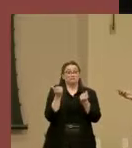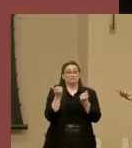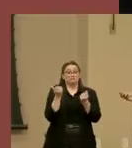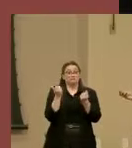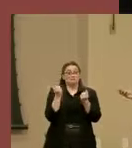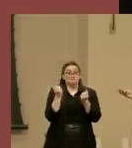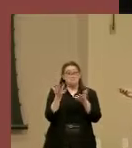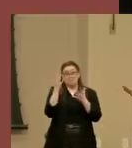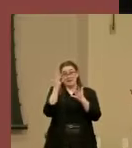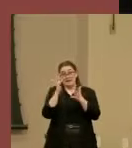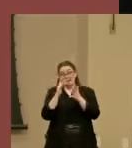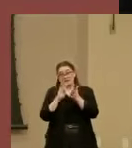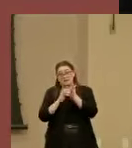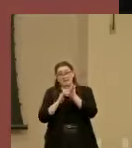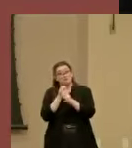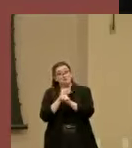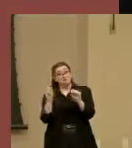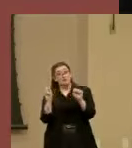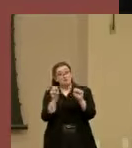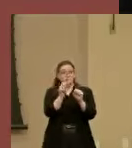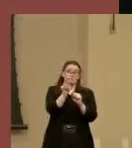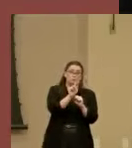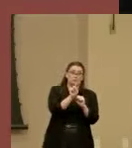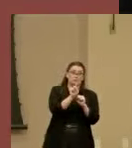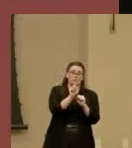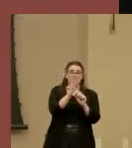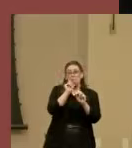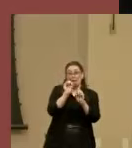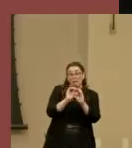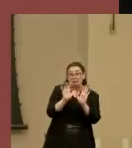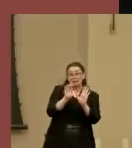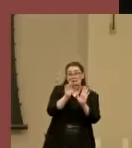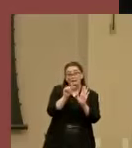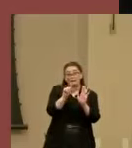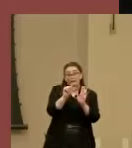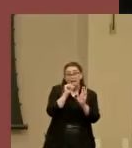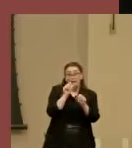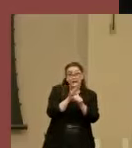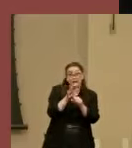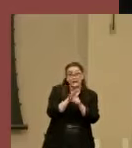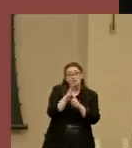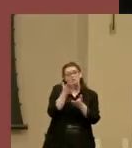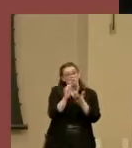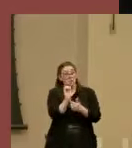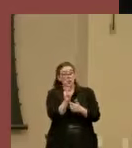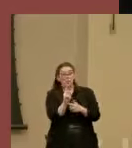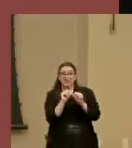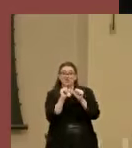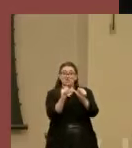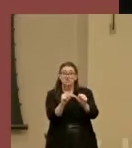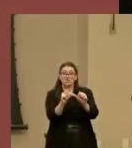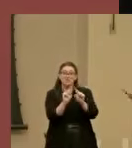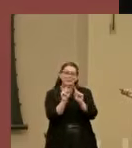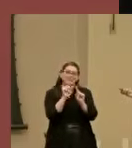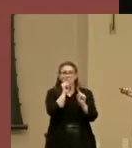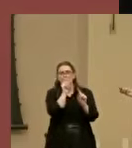very safe, some are considered kind of neutral or unclear. There's not a lot of data, and it may actually be okay to continue, but we're not